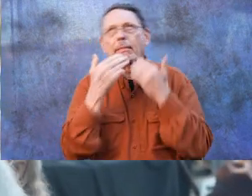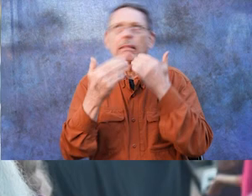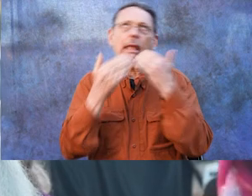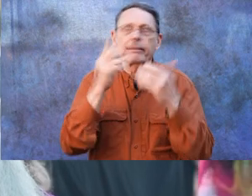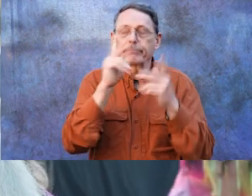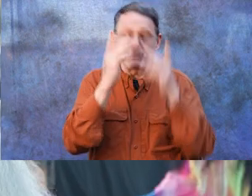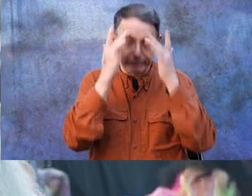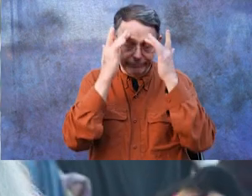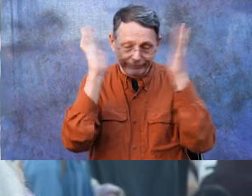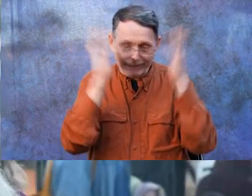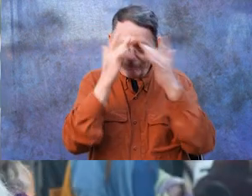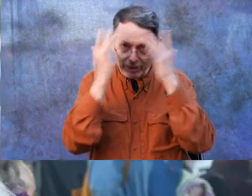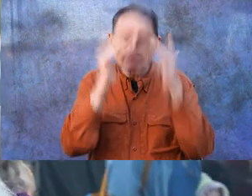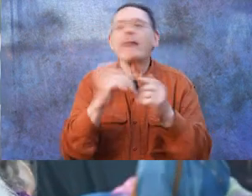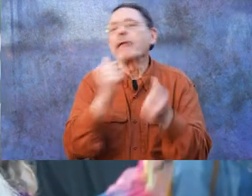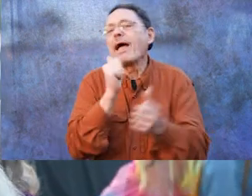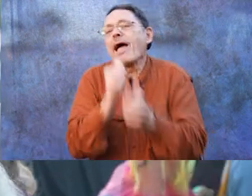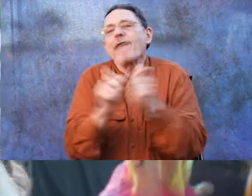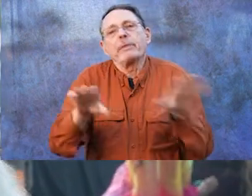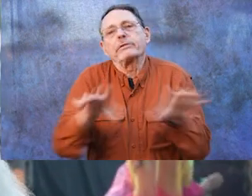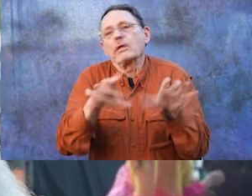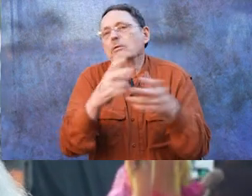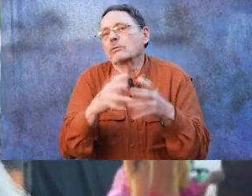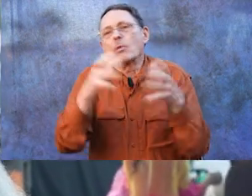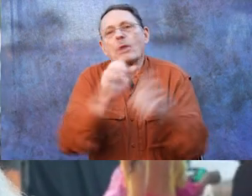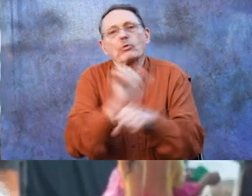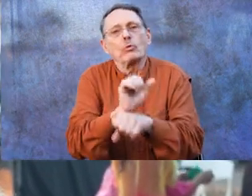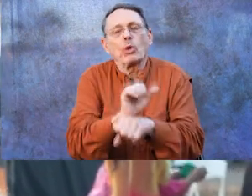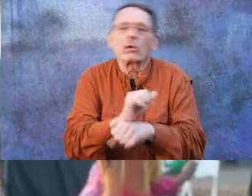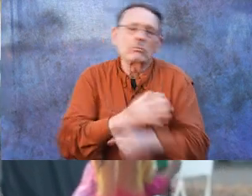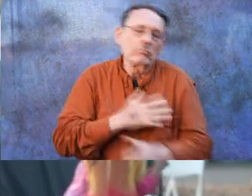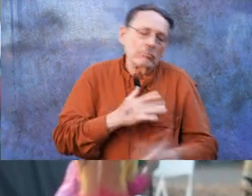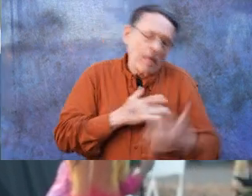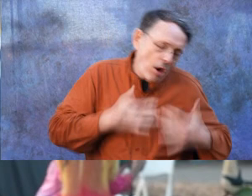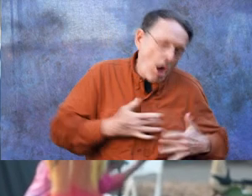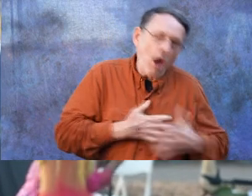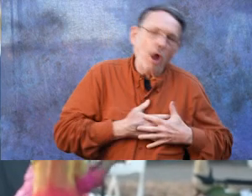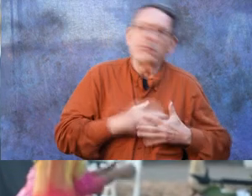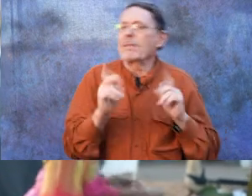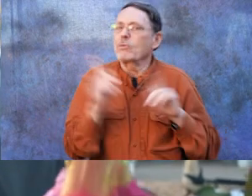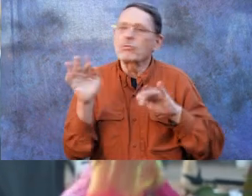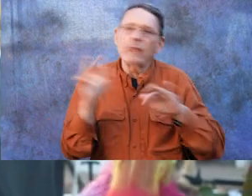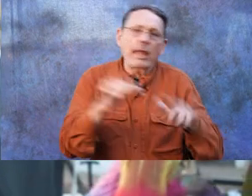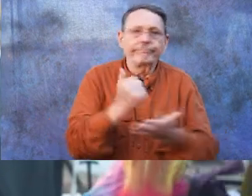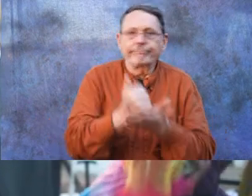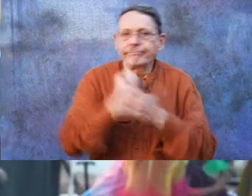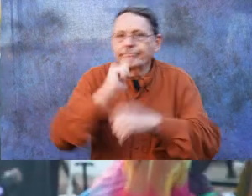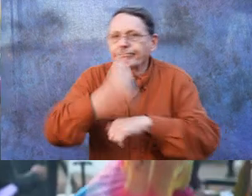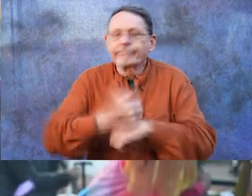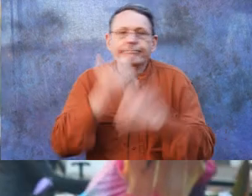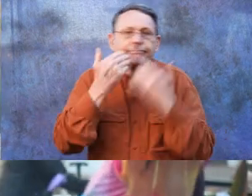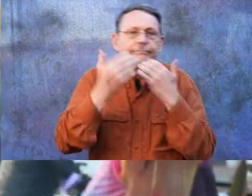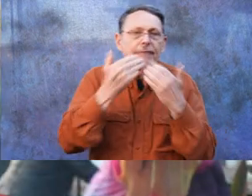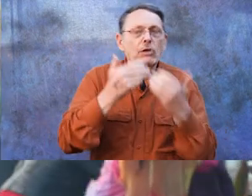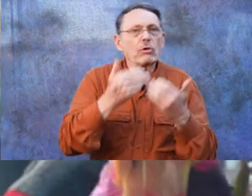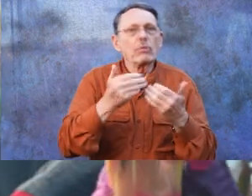I keep thanking people, I'll forget somebody, but really everybody put so much heart into this. All the people who came and helped set up,